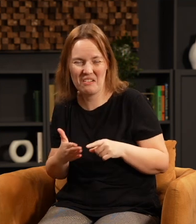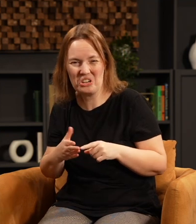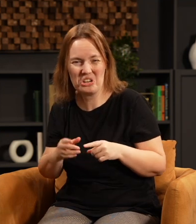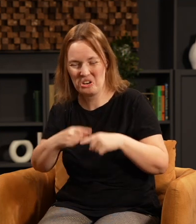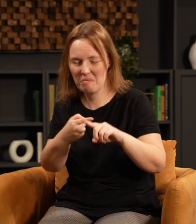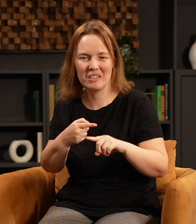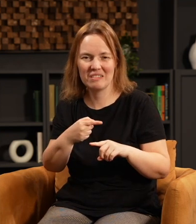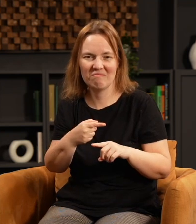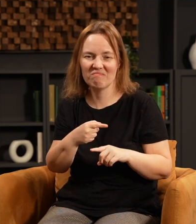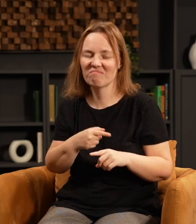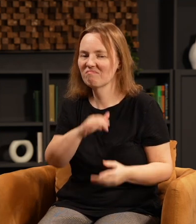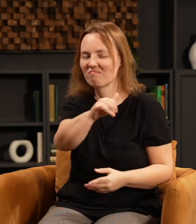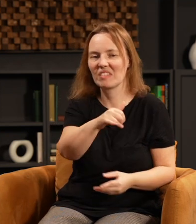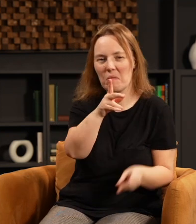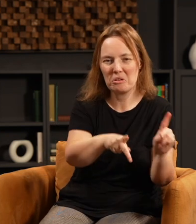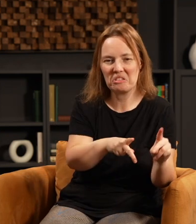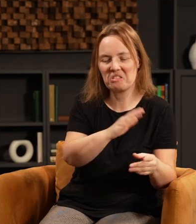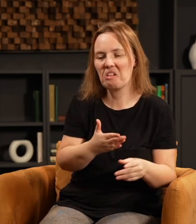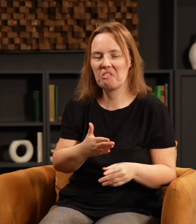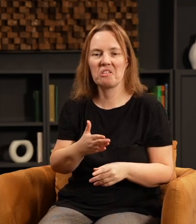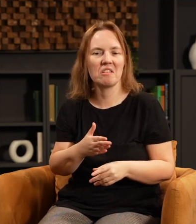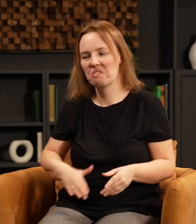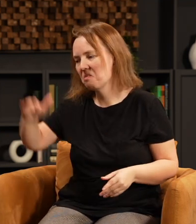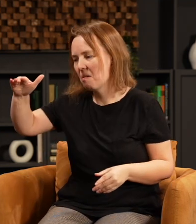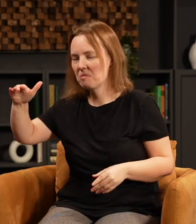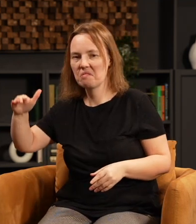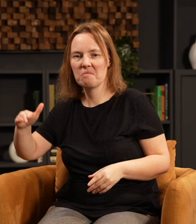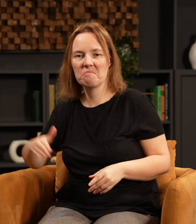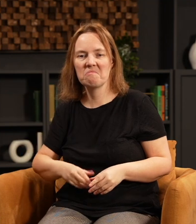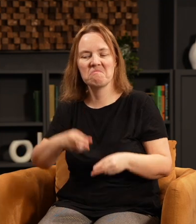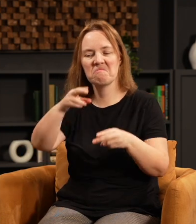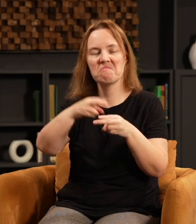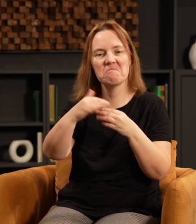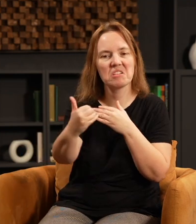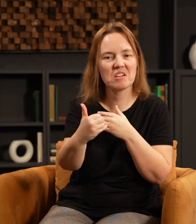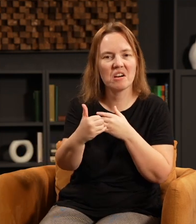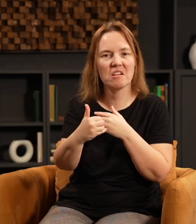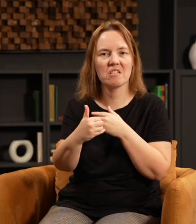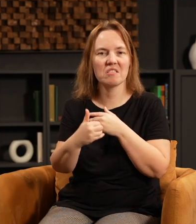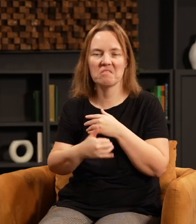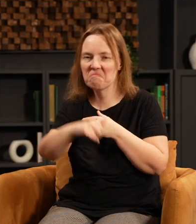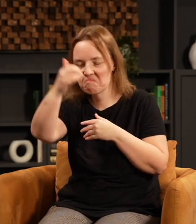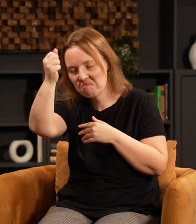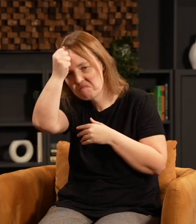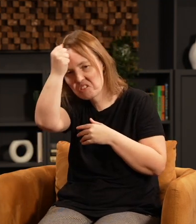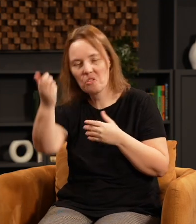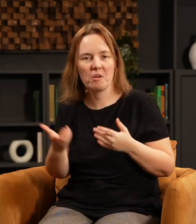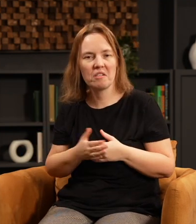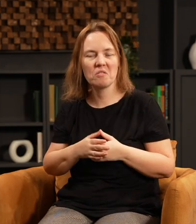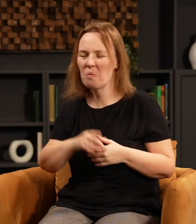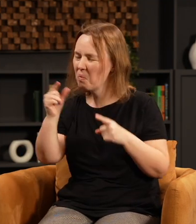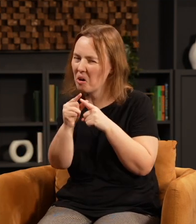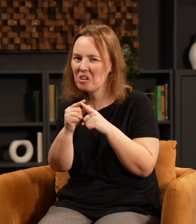stupid, never grew up being called useless or ugly. Whatever it may be, words have great power in our lives,